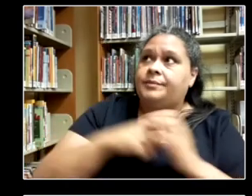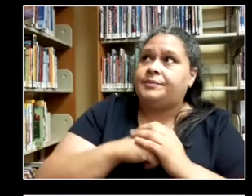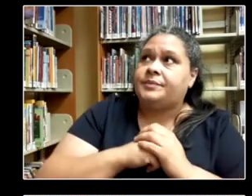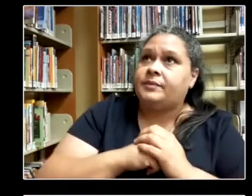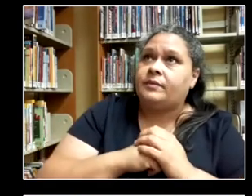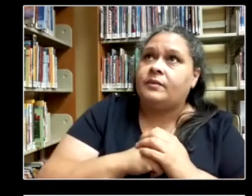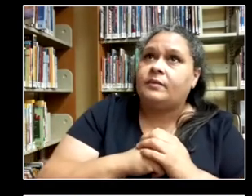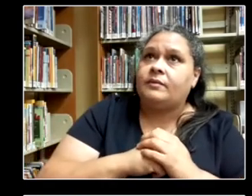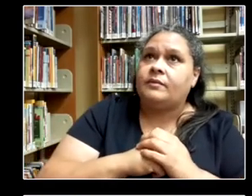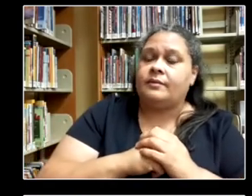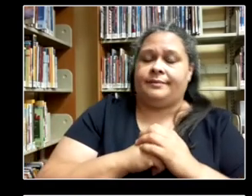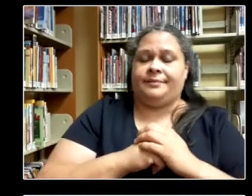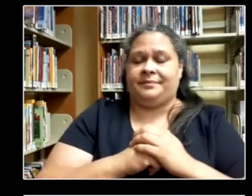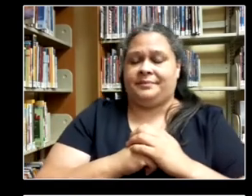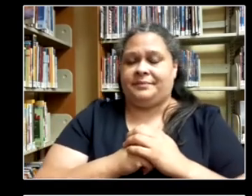every detail.